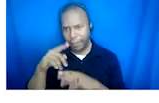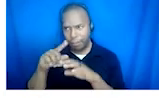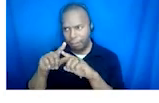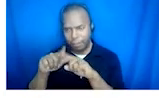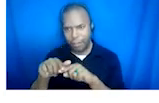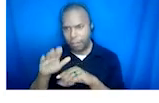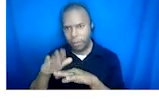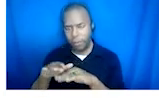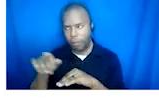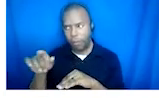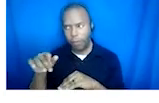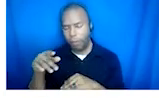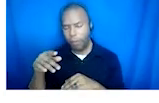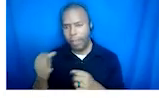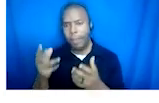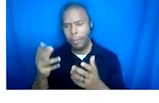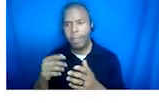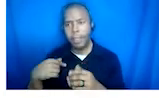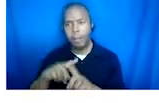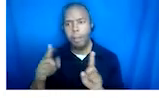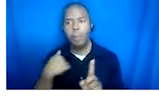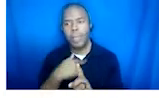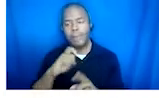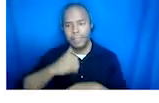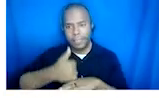a local poker. Right.